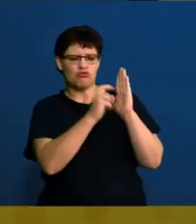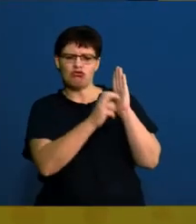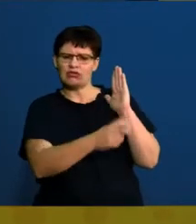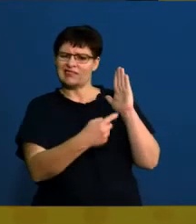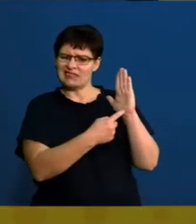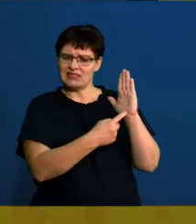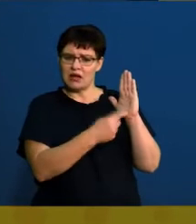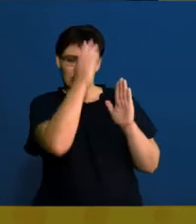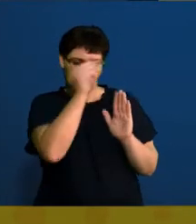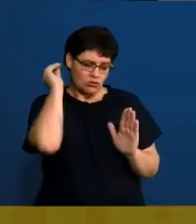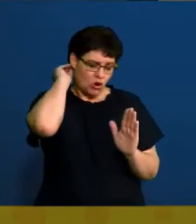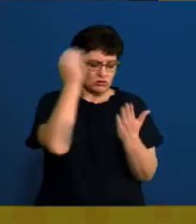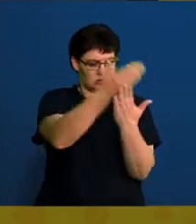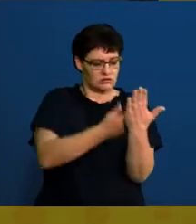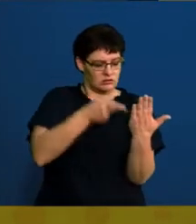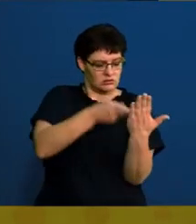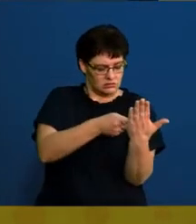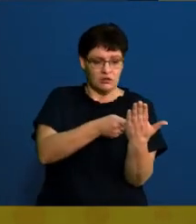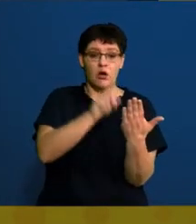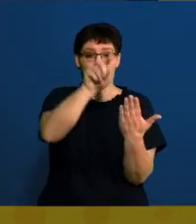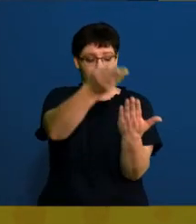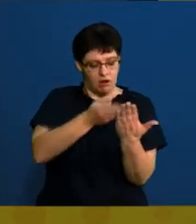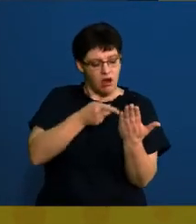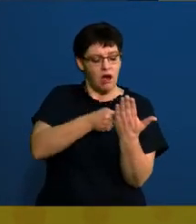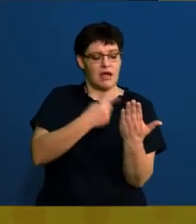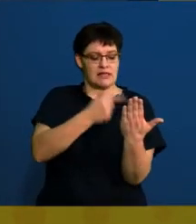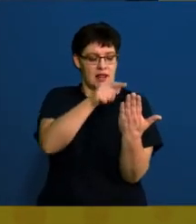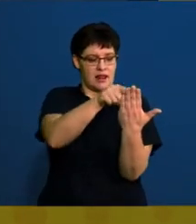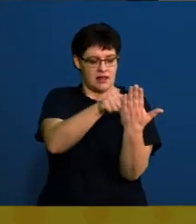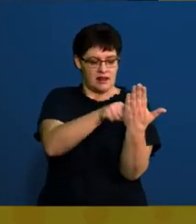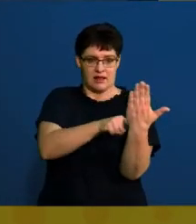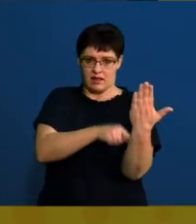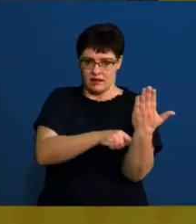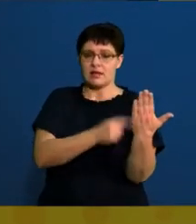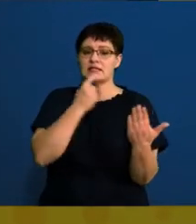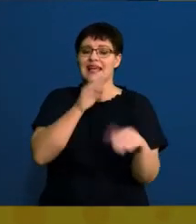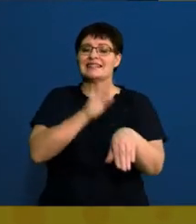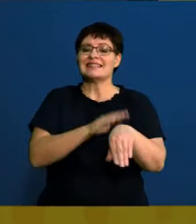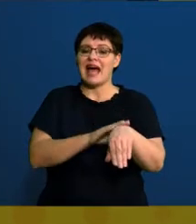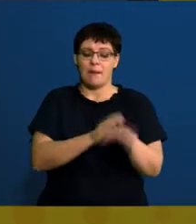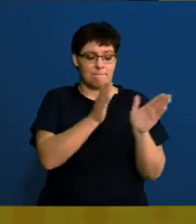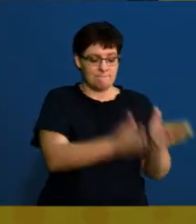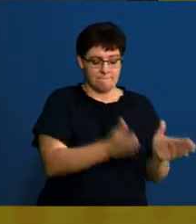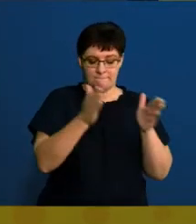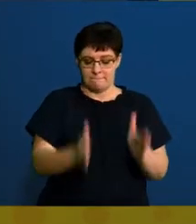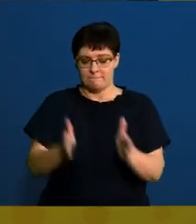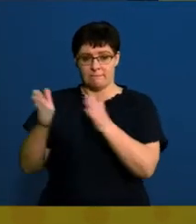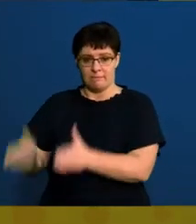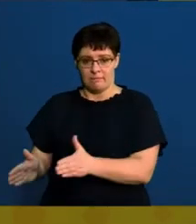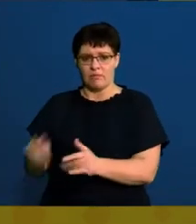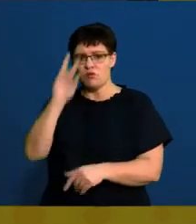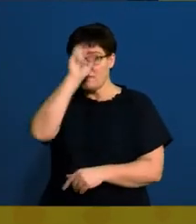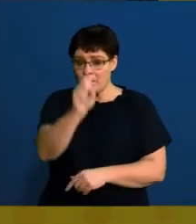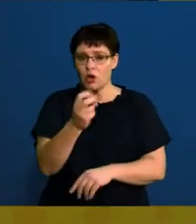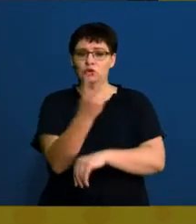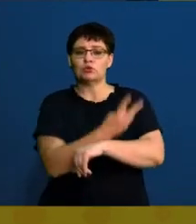and notes for the learner in your question paper, where you are allocated time per section. Remember, this paper is 2